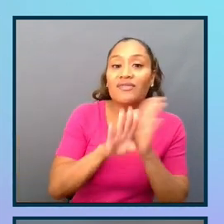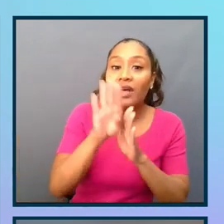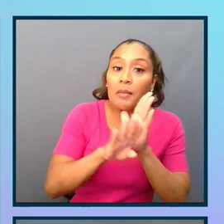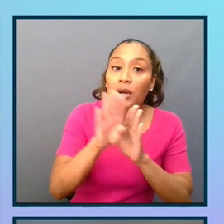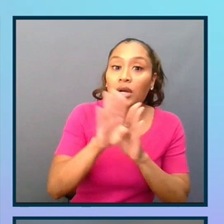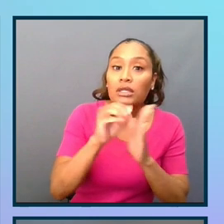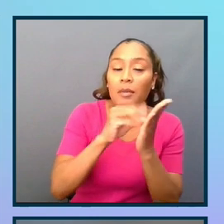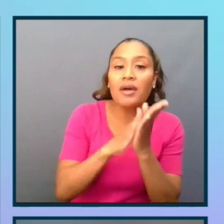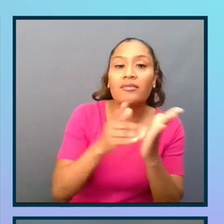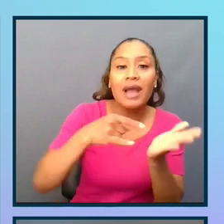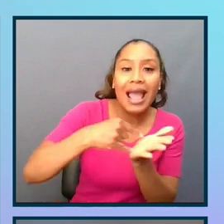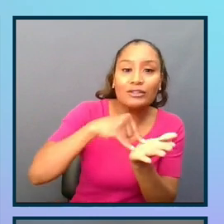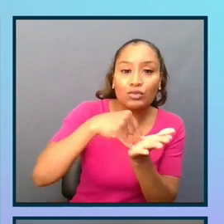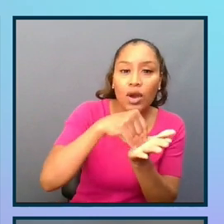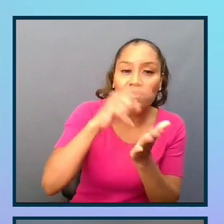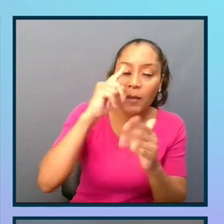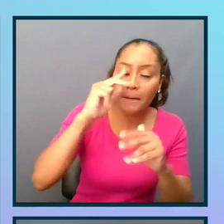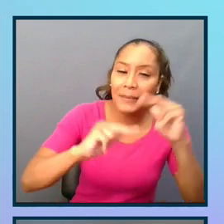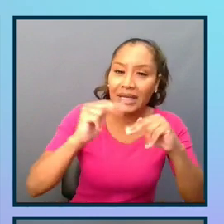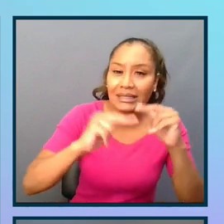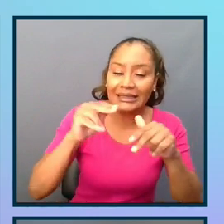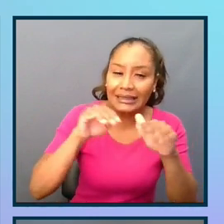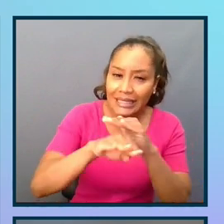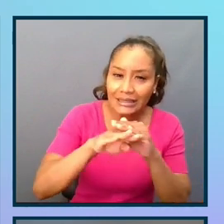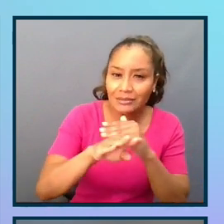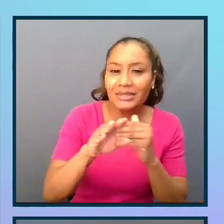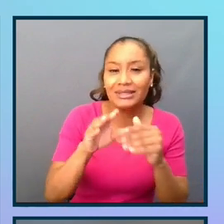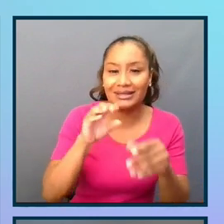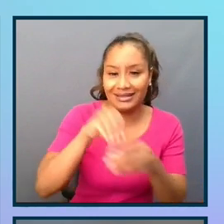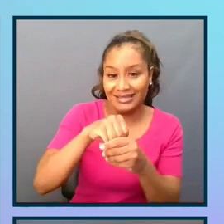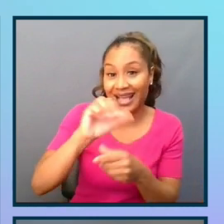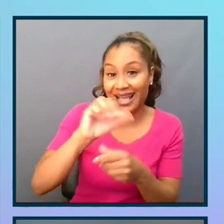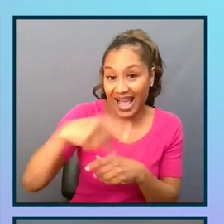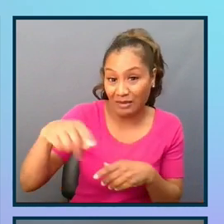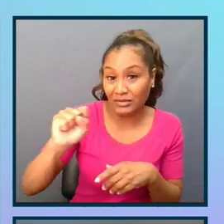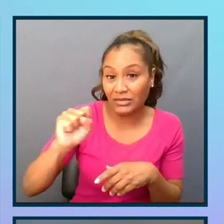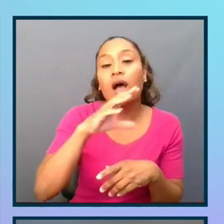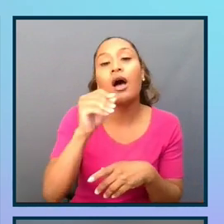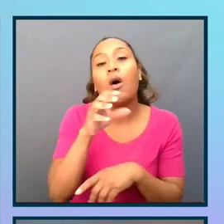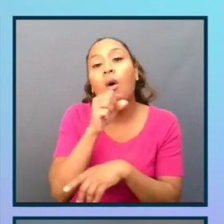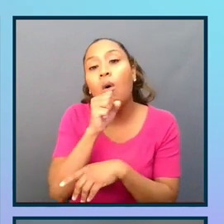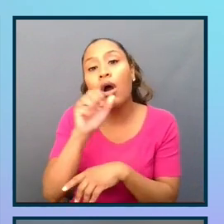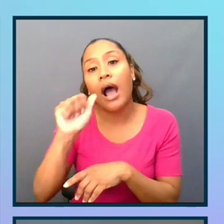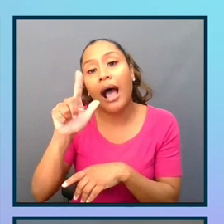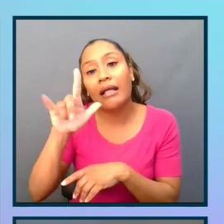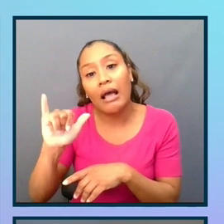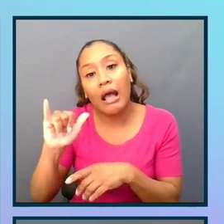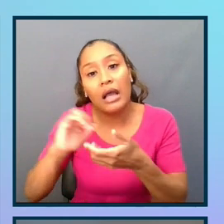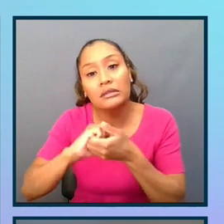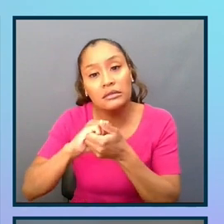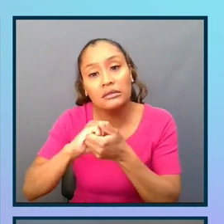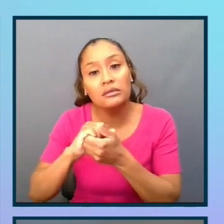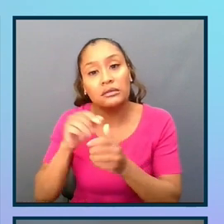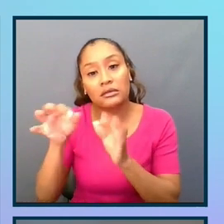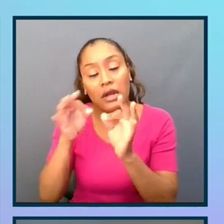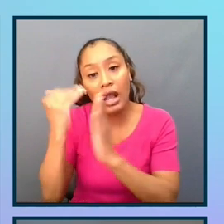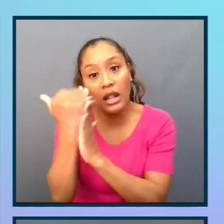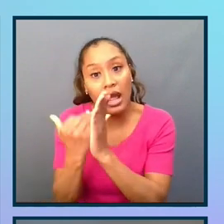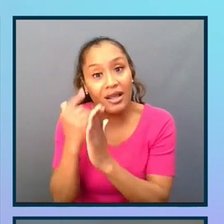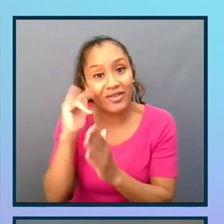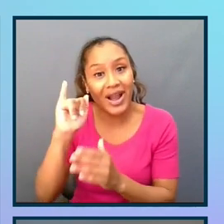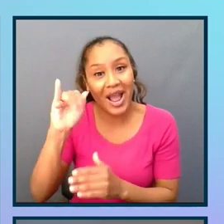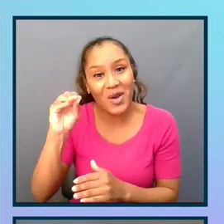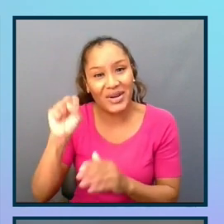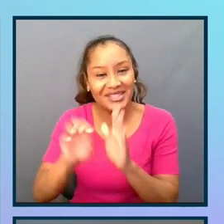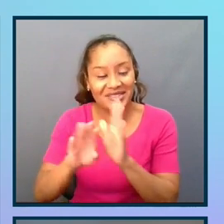from Android for building for accessibility into the apps and Orange Ally guidelines for iOS development. We hope you can